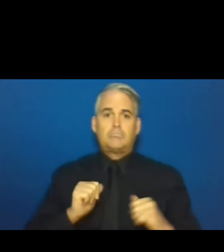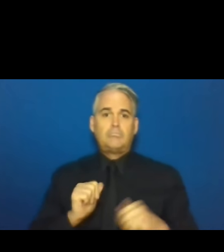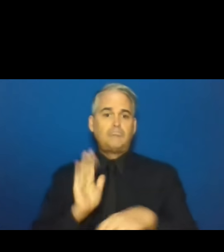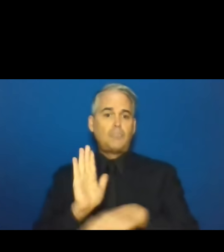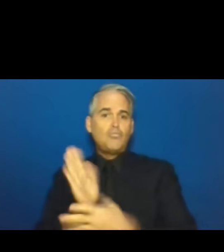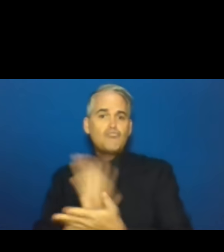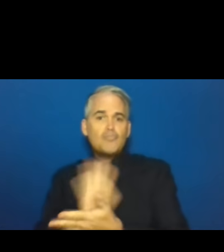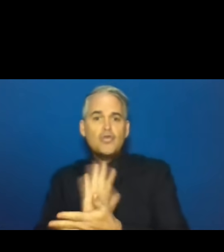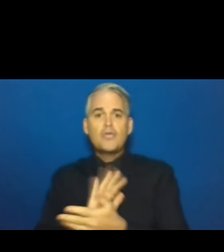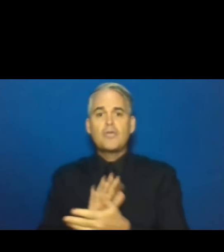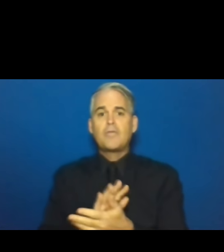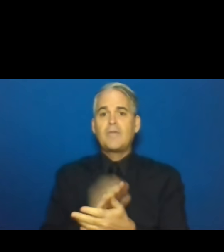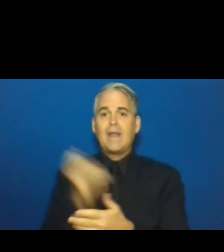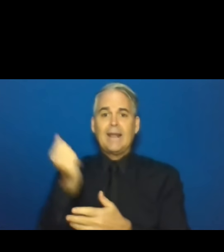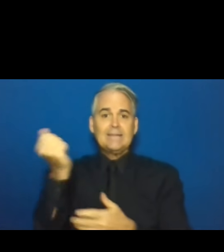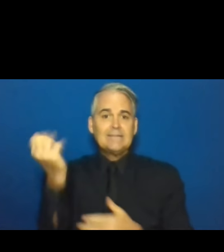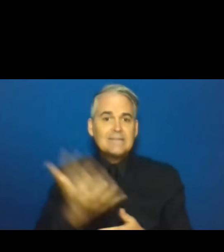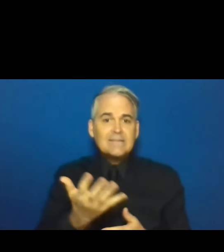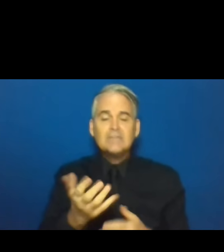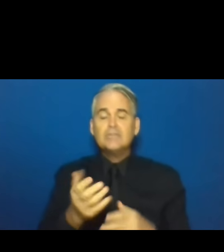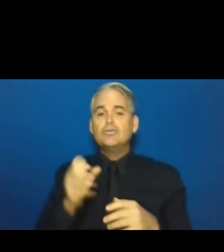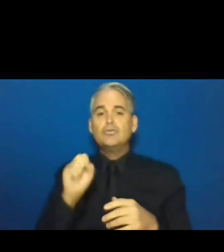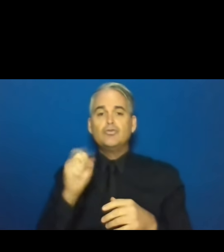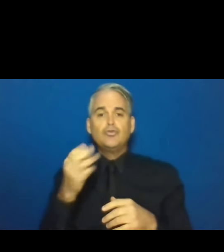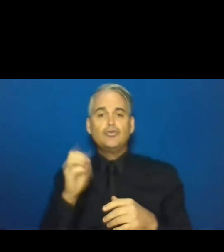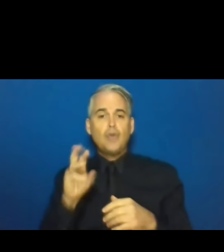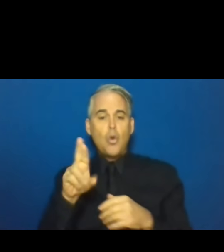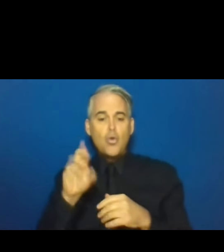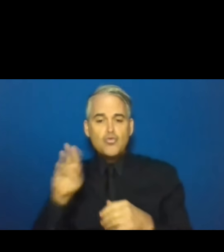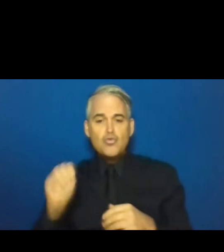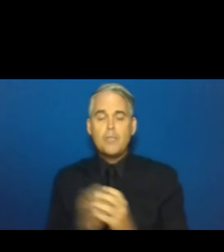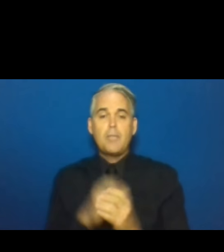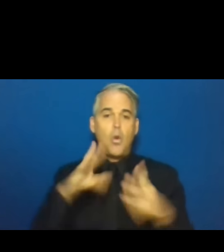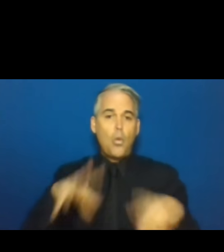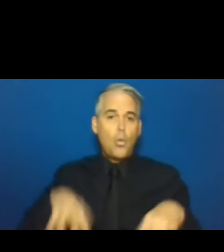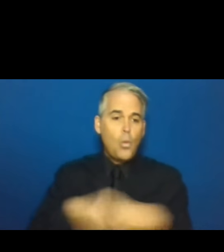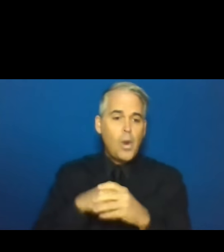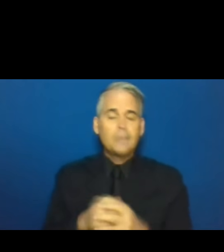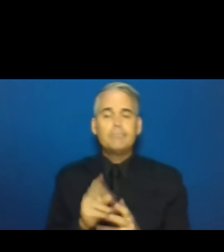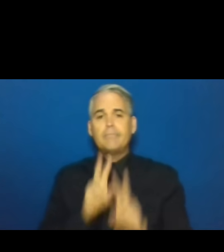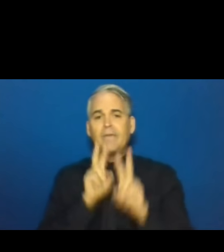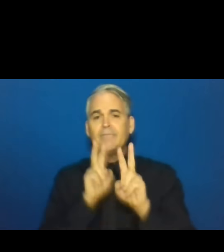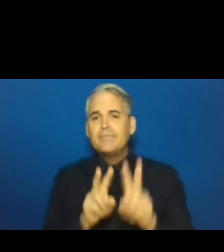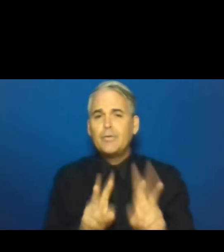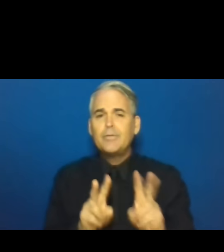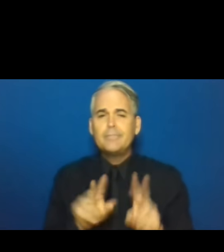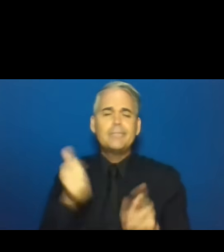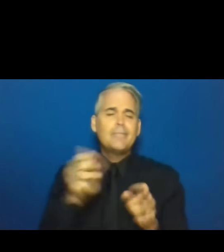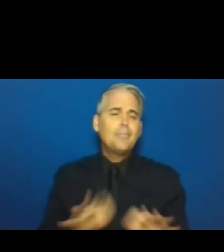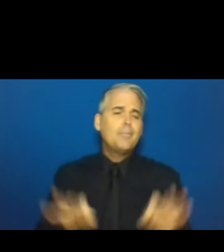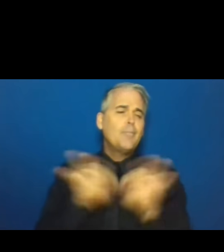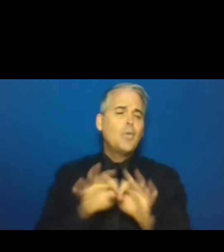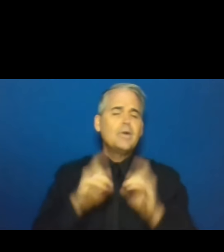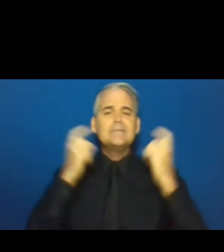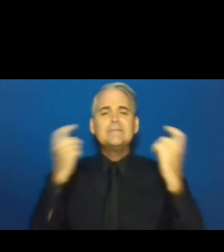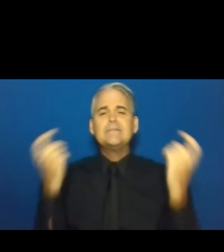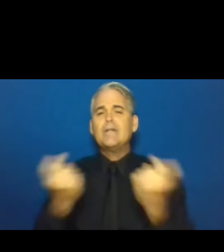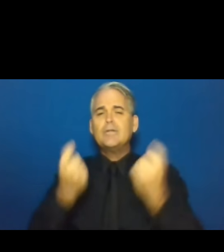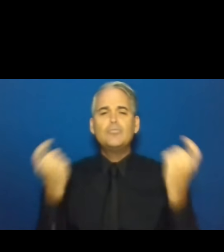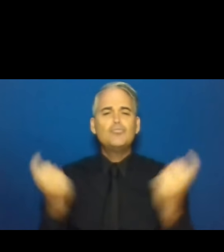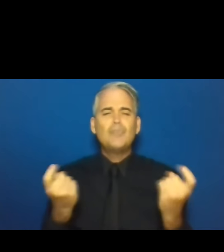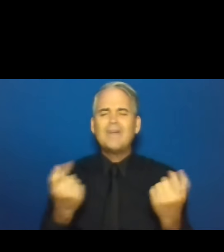showrooms, weddings, funerals, celebrations of life, milestone celebrations, and any other